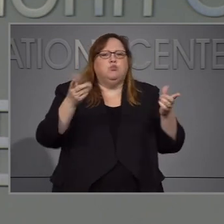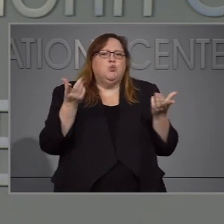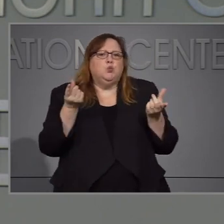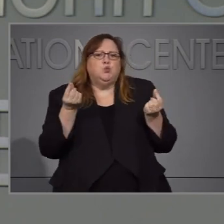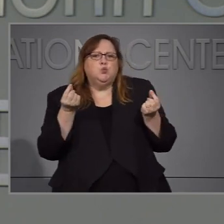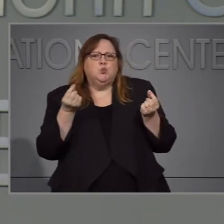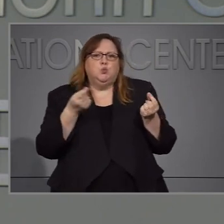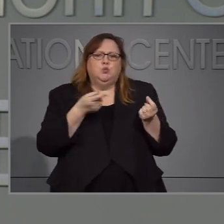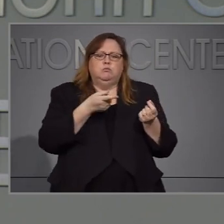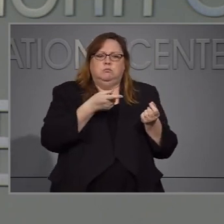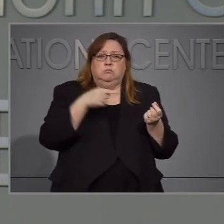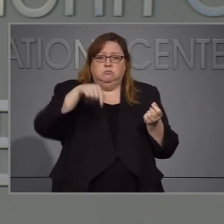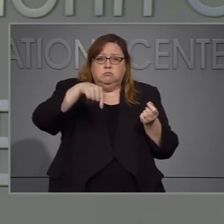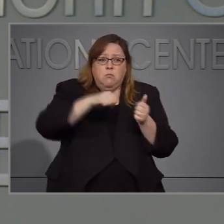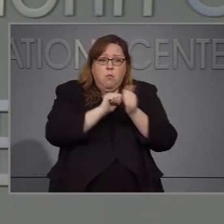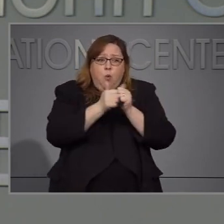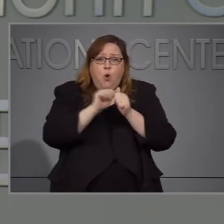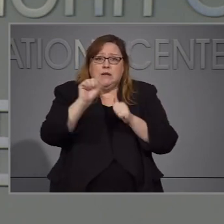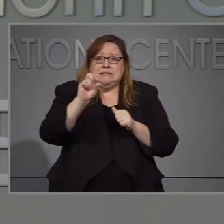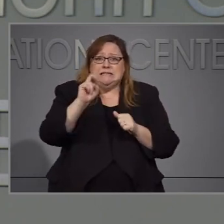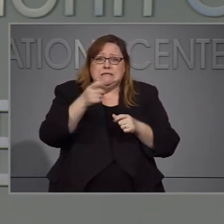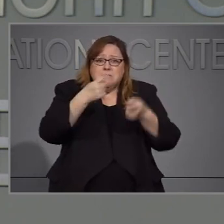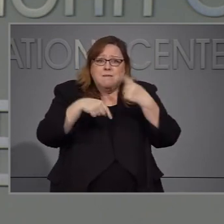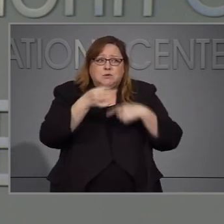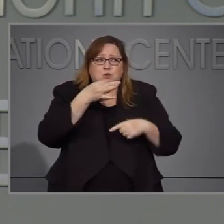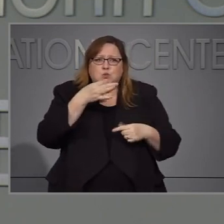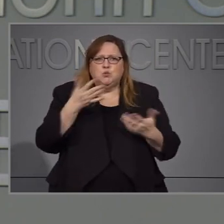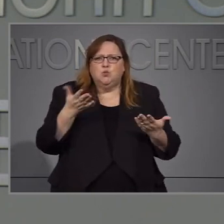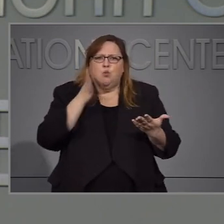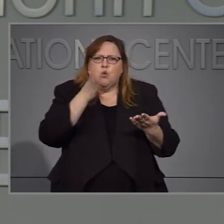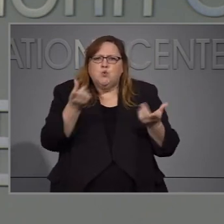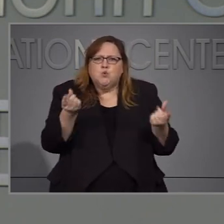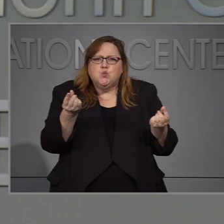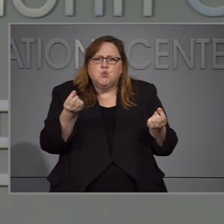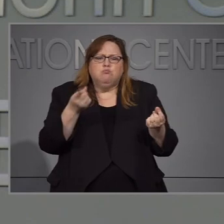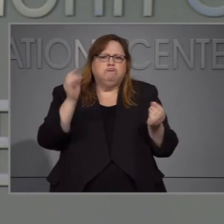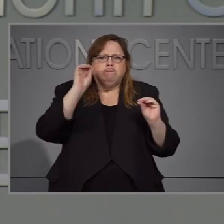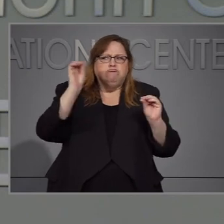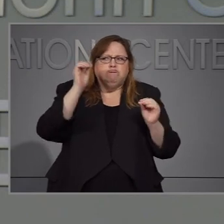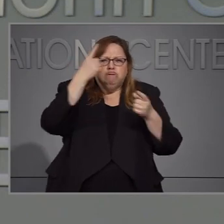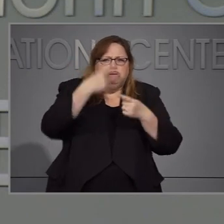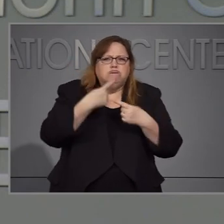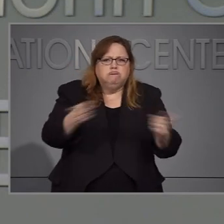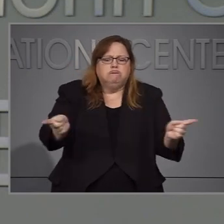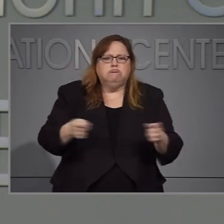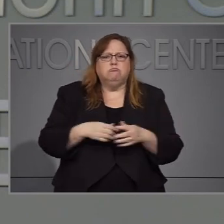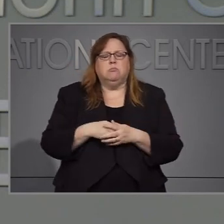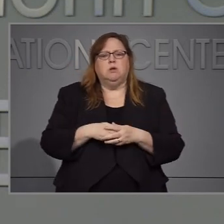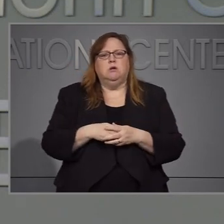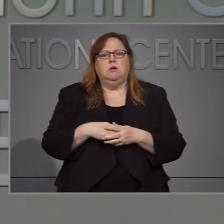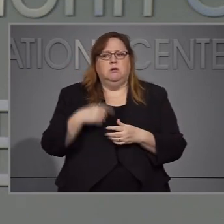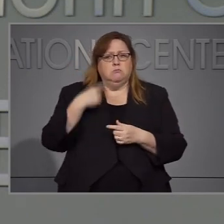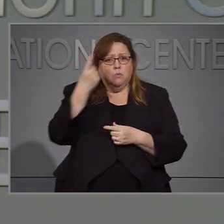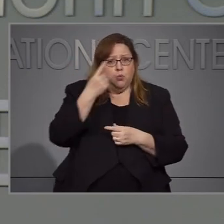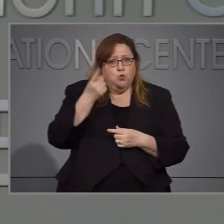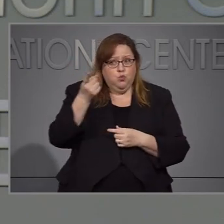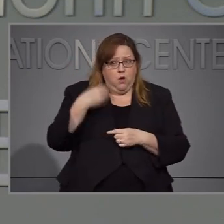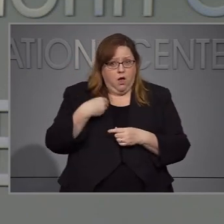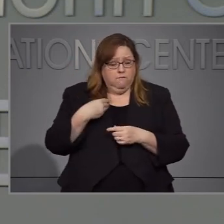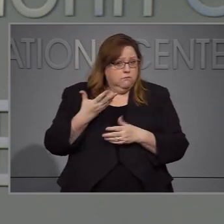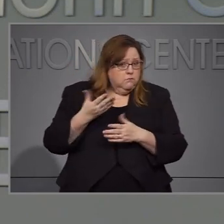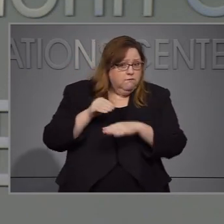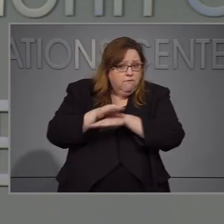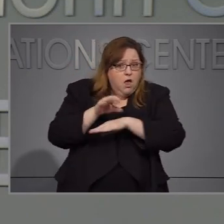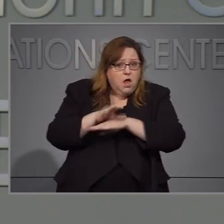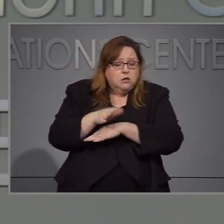coming sports season is going to be managed. So there's a question there as to that and the guidance that you would probably give not only to schools but also to the High